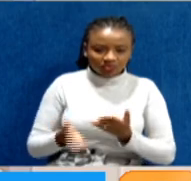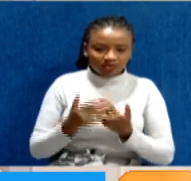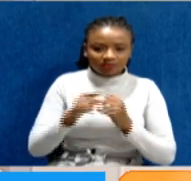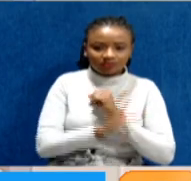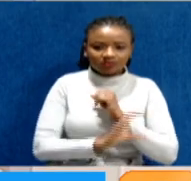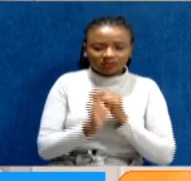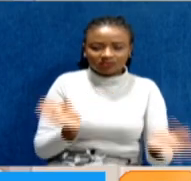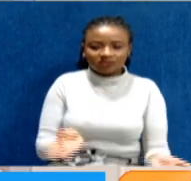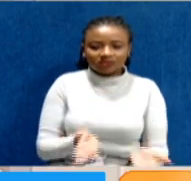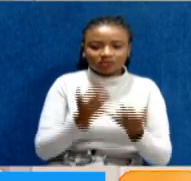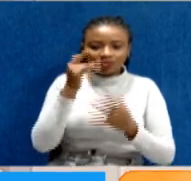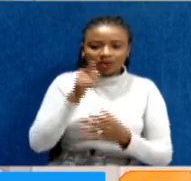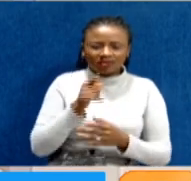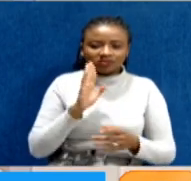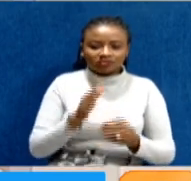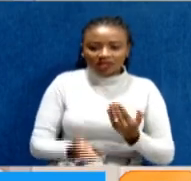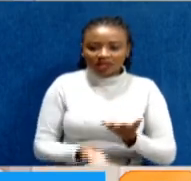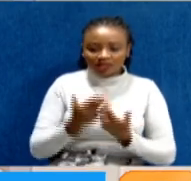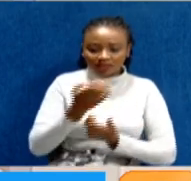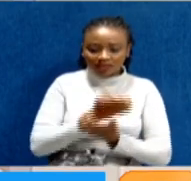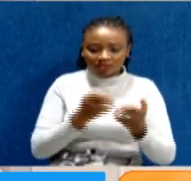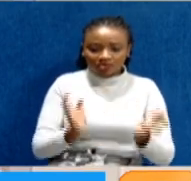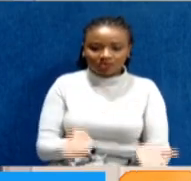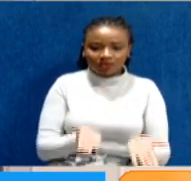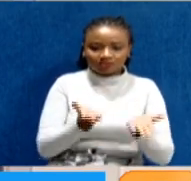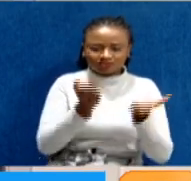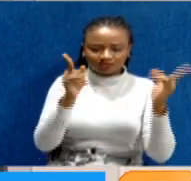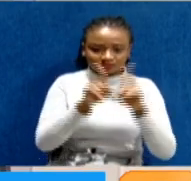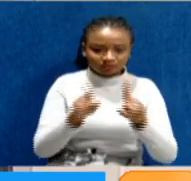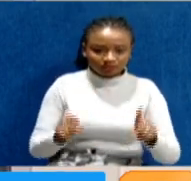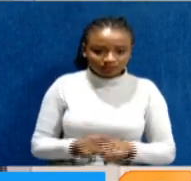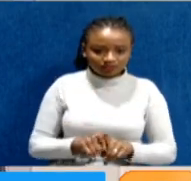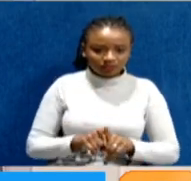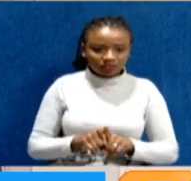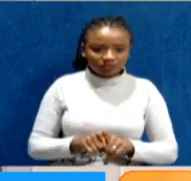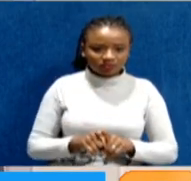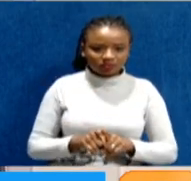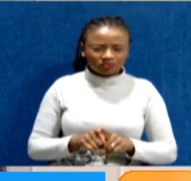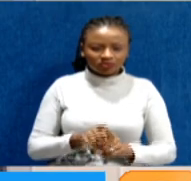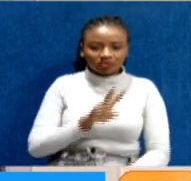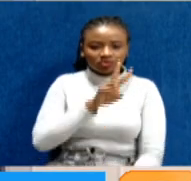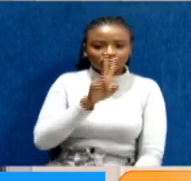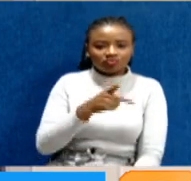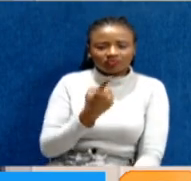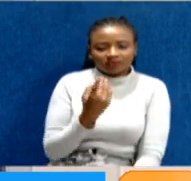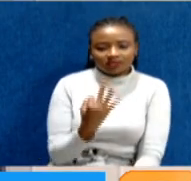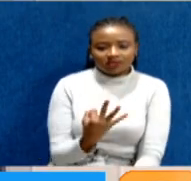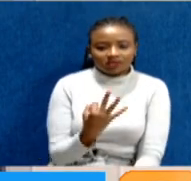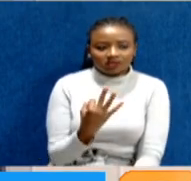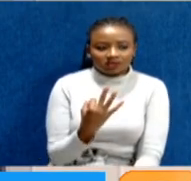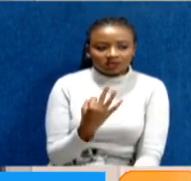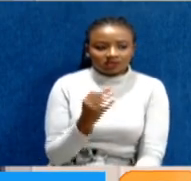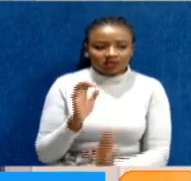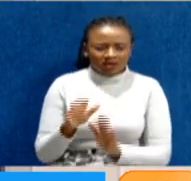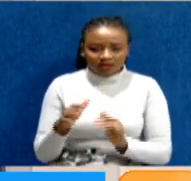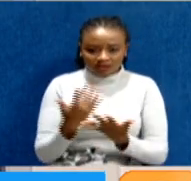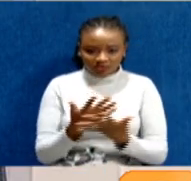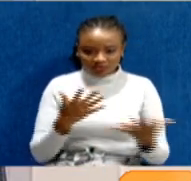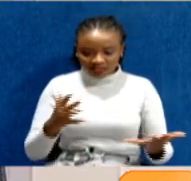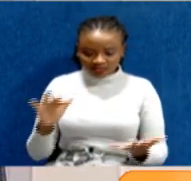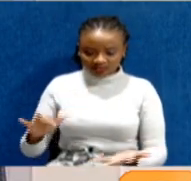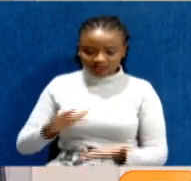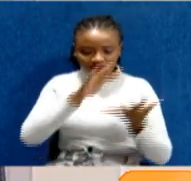country, because it will also increase the economy of this country as most of, over two-thirds of the agricultural products